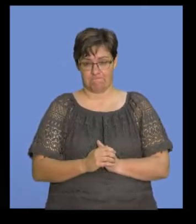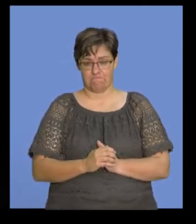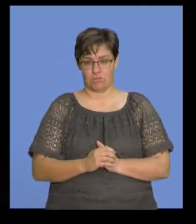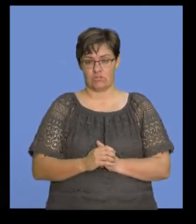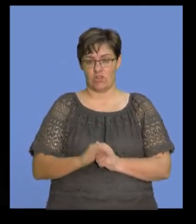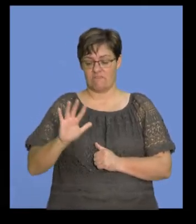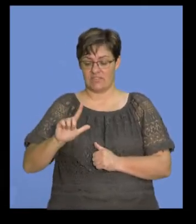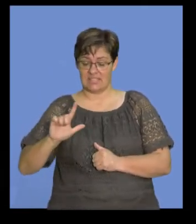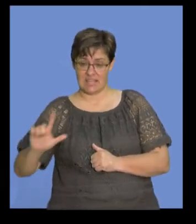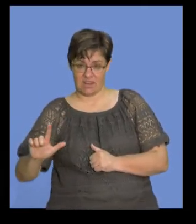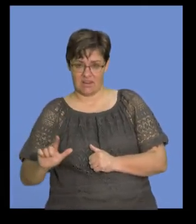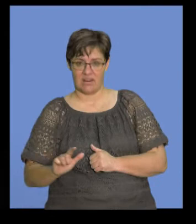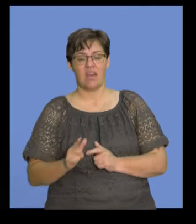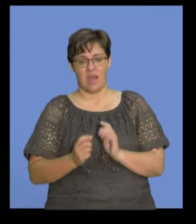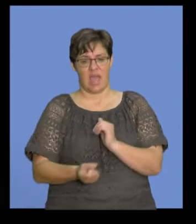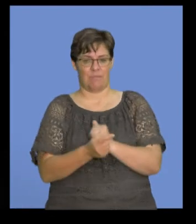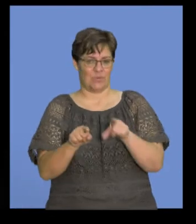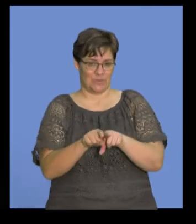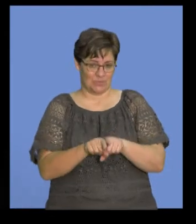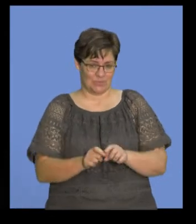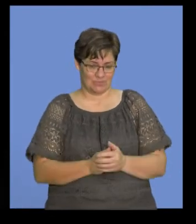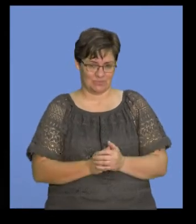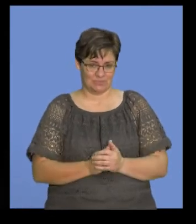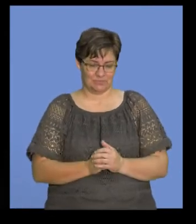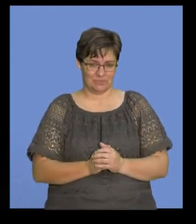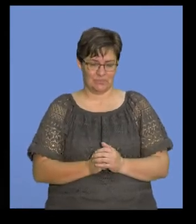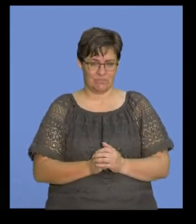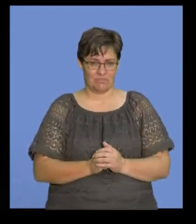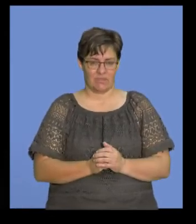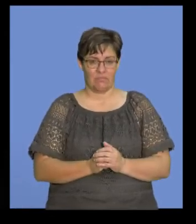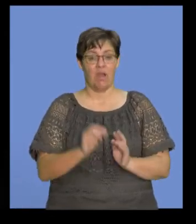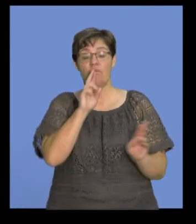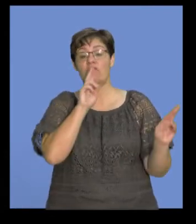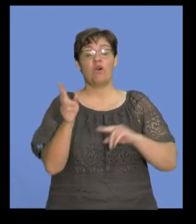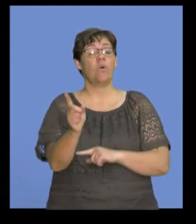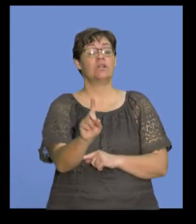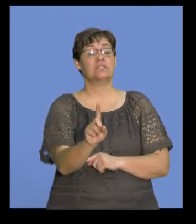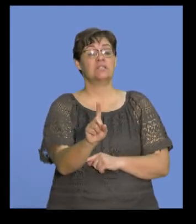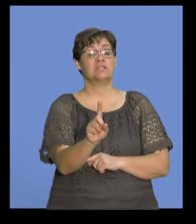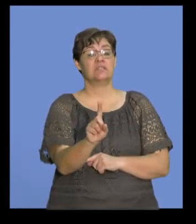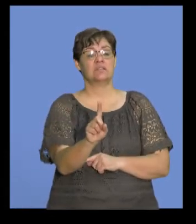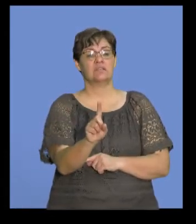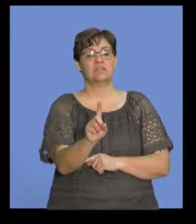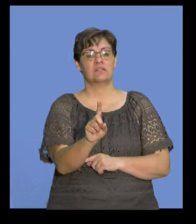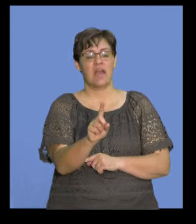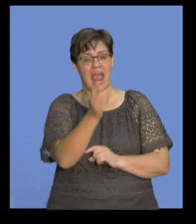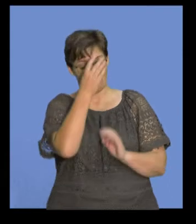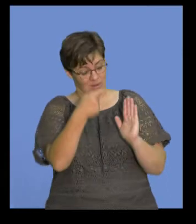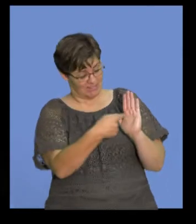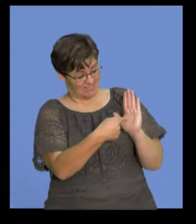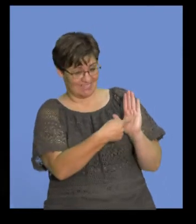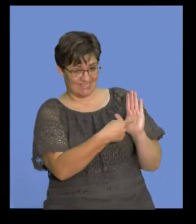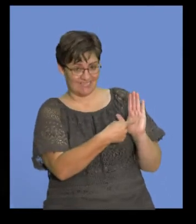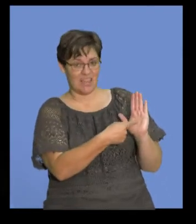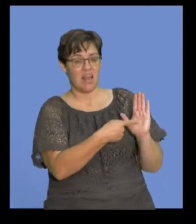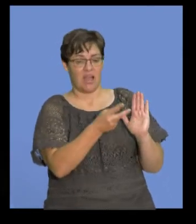we've got 57 degrees Celsius at which it occurs. And so this is what we refer to as using information from